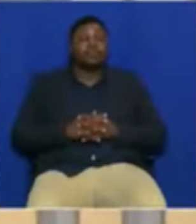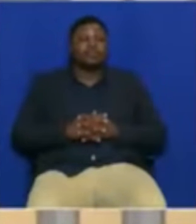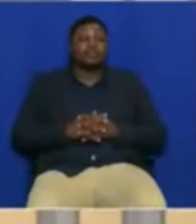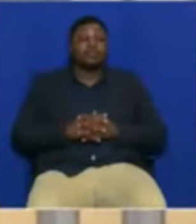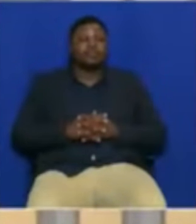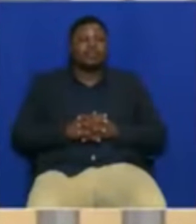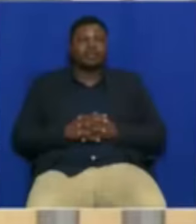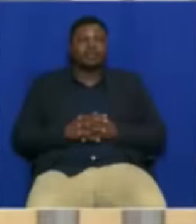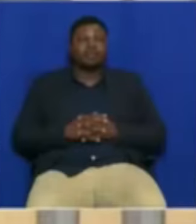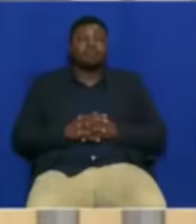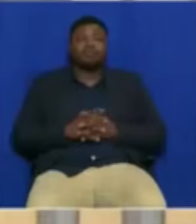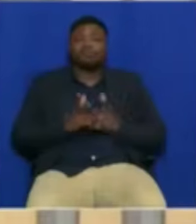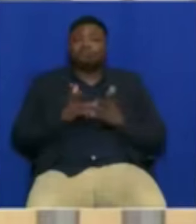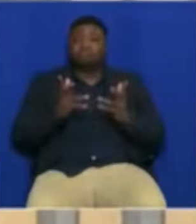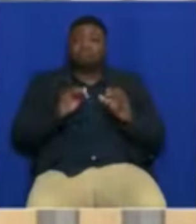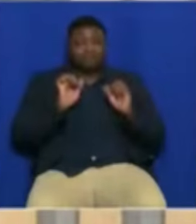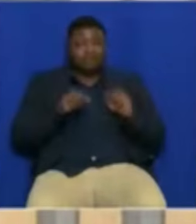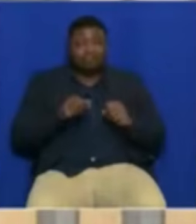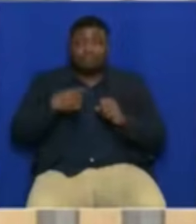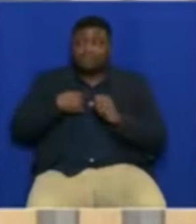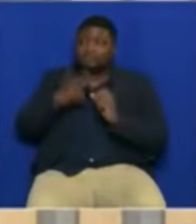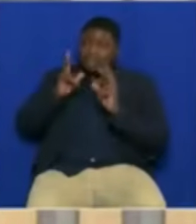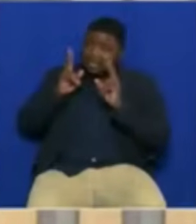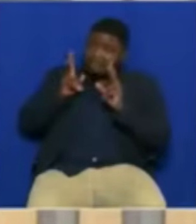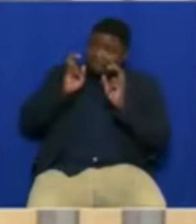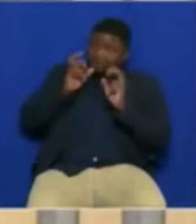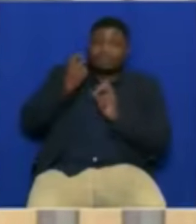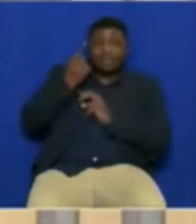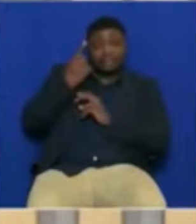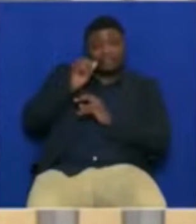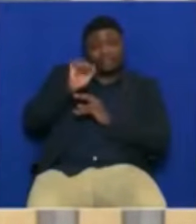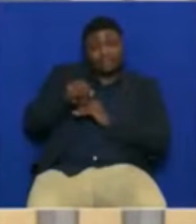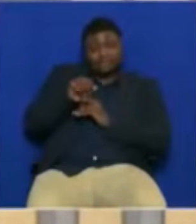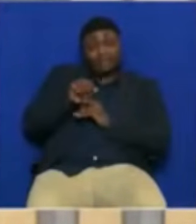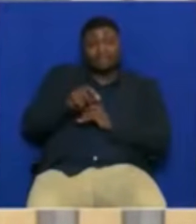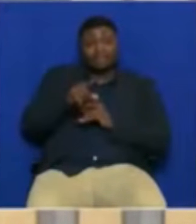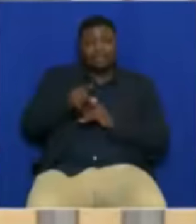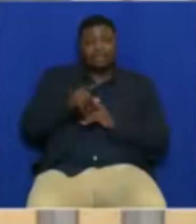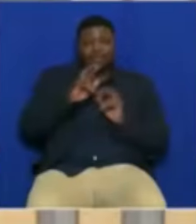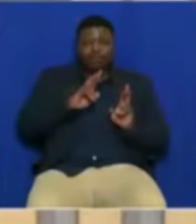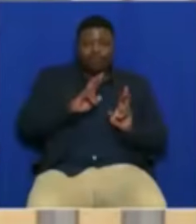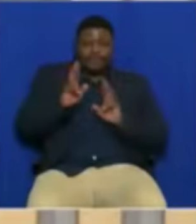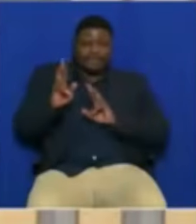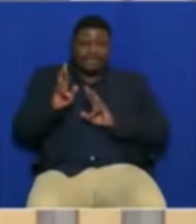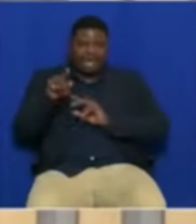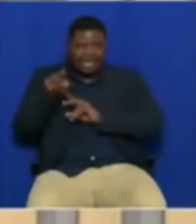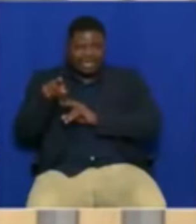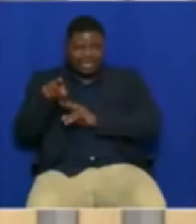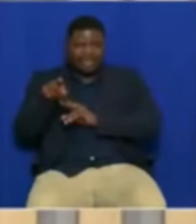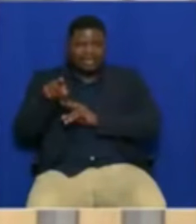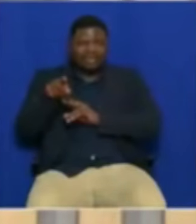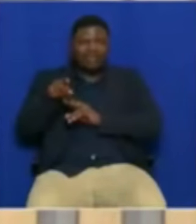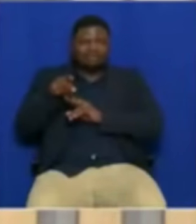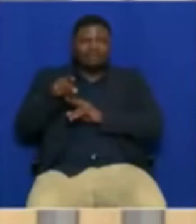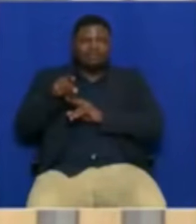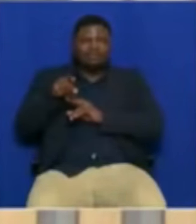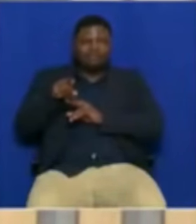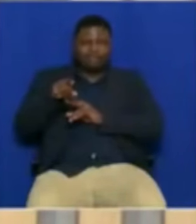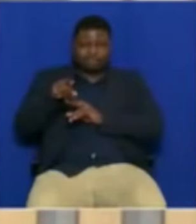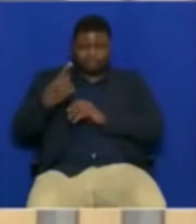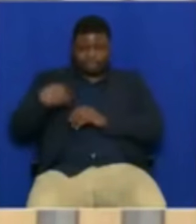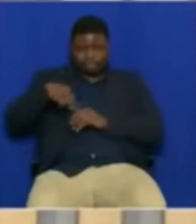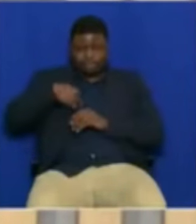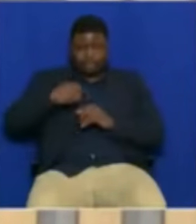to the 27, the referral, or where we must act within the boundaries of the 27. So this is